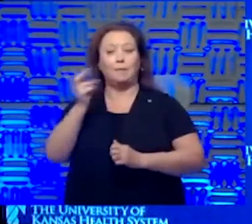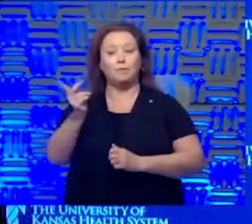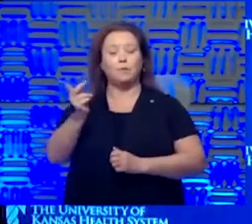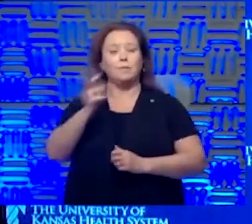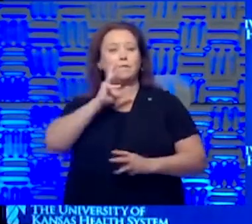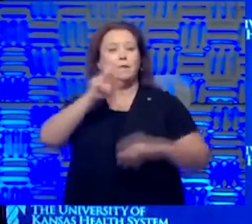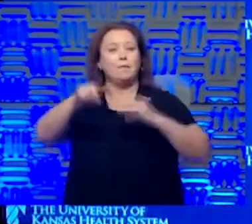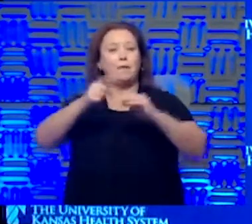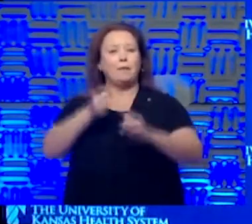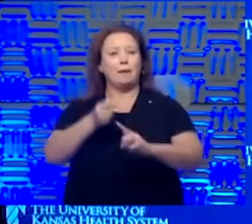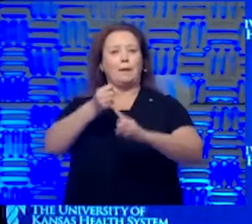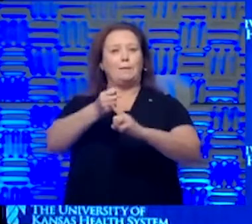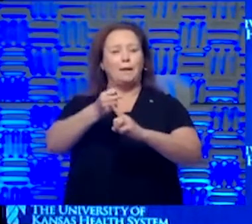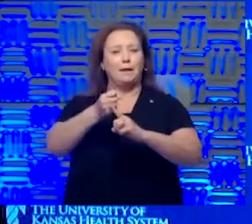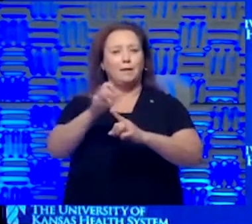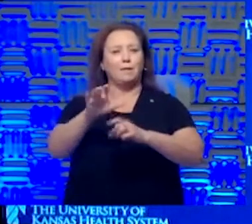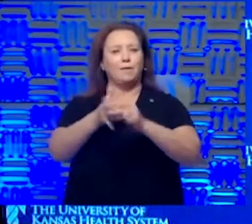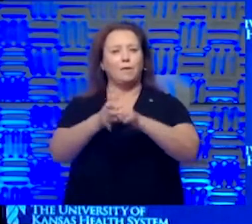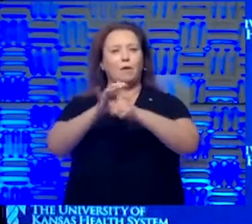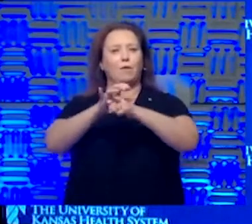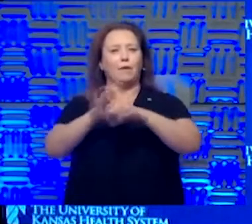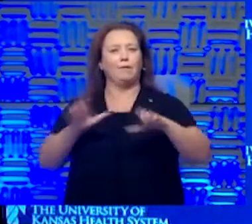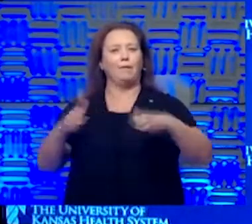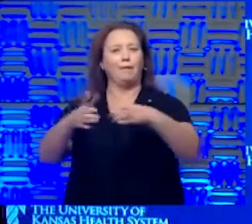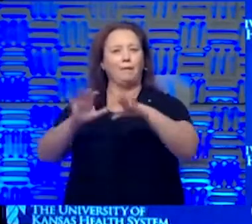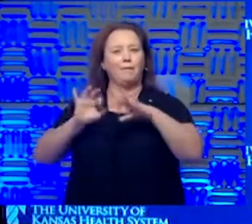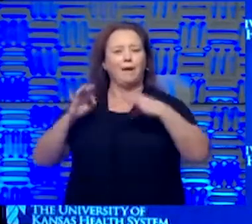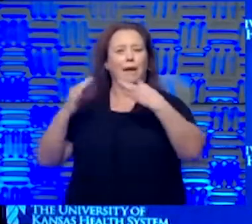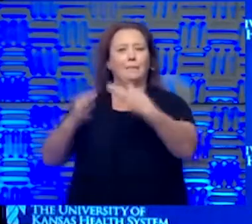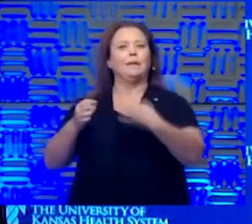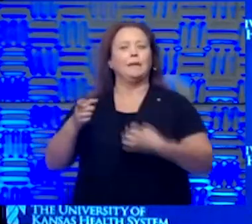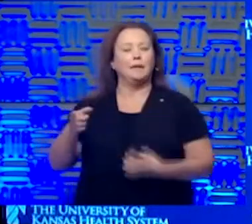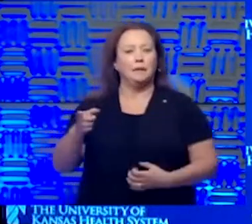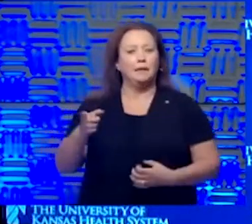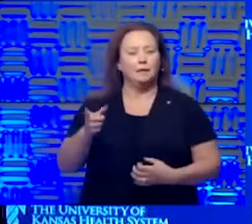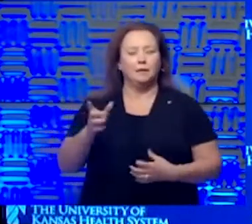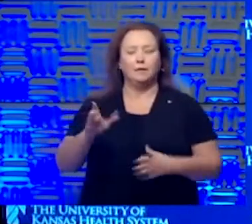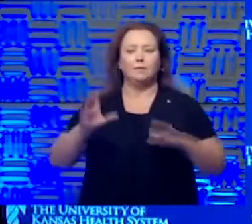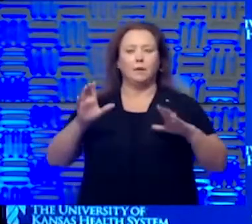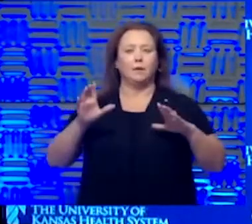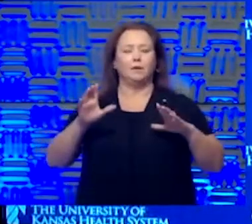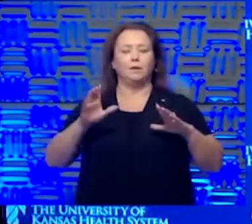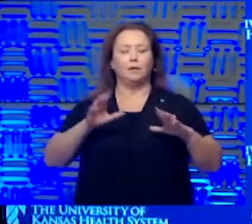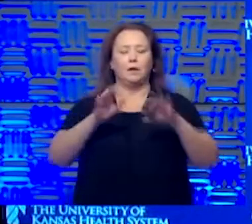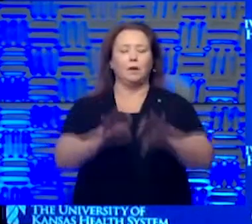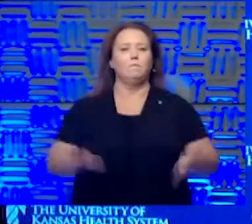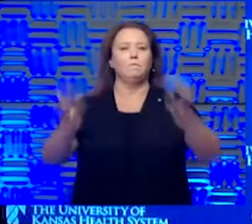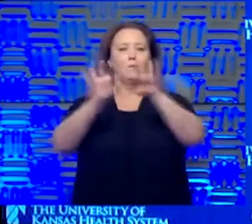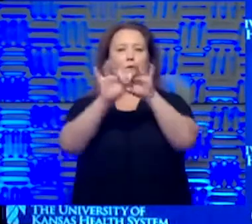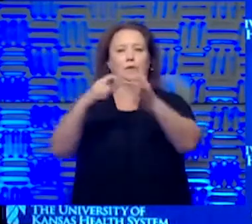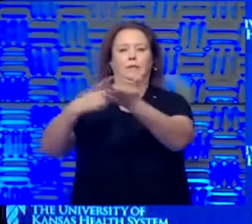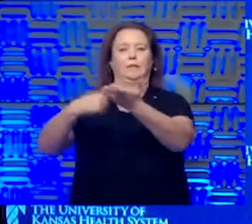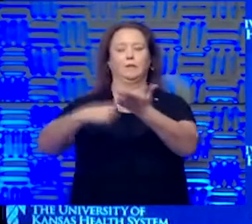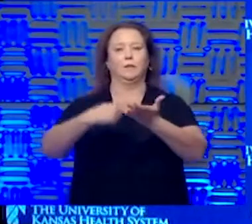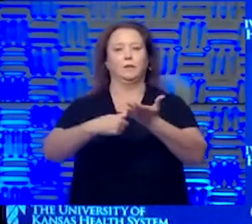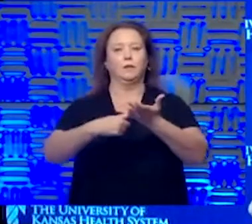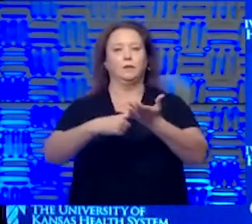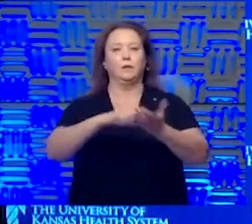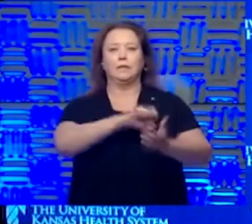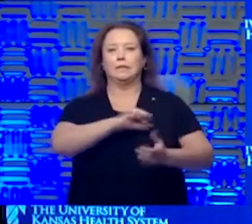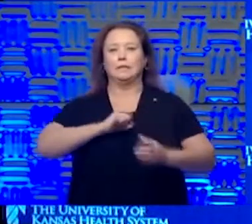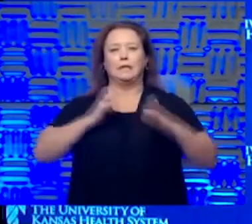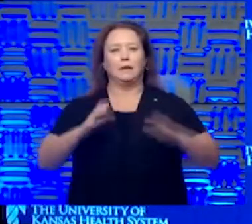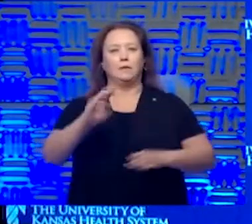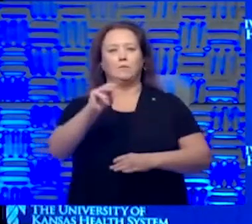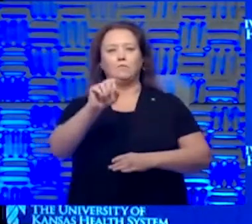the impact of COVID on a cluster in a family. And I think that'll be a really, really important discussion. We don't have Senator Moran with us